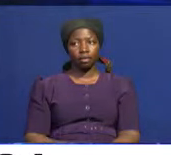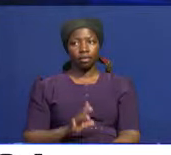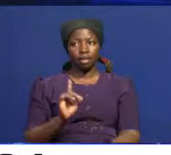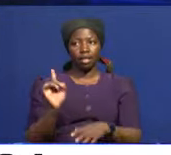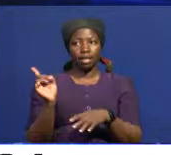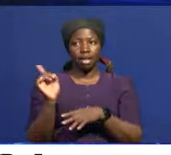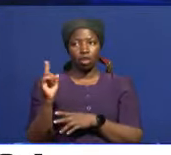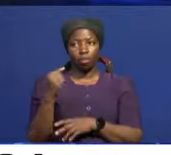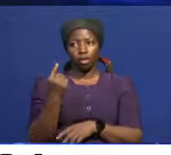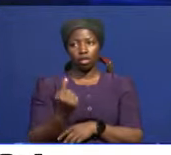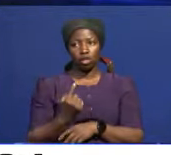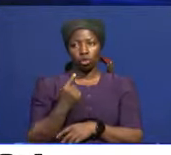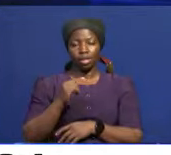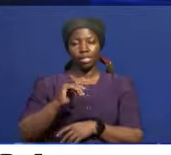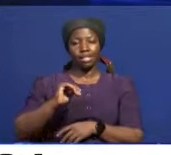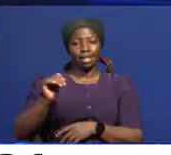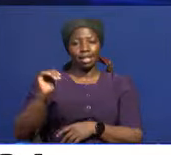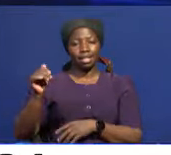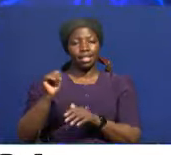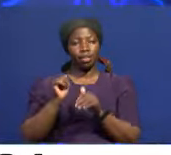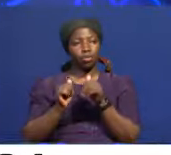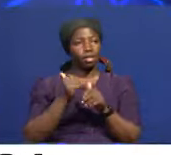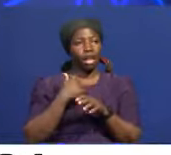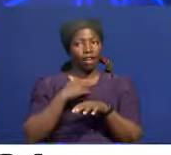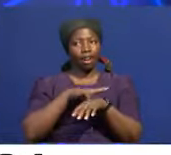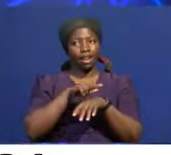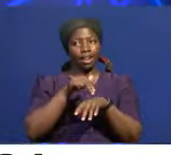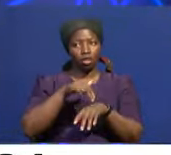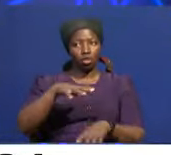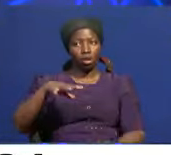Nairobi is the only city with a national park